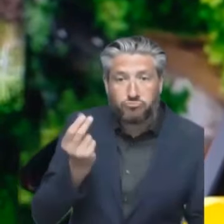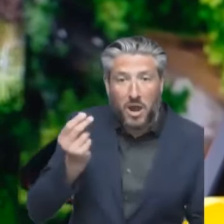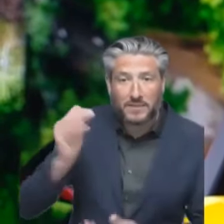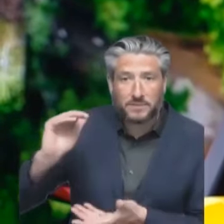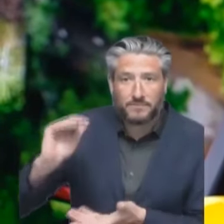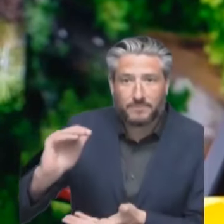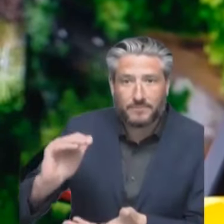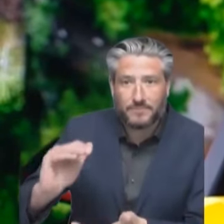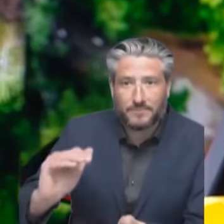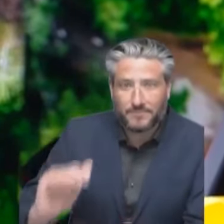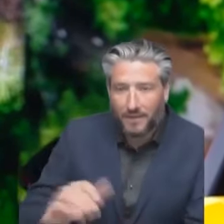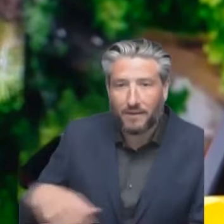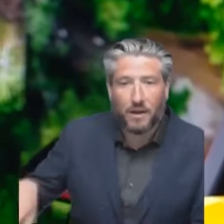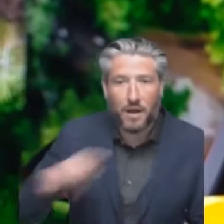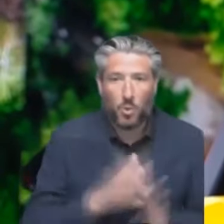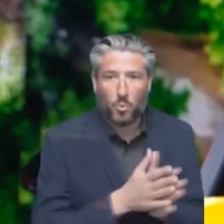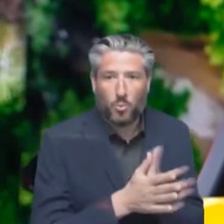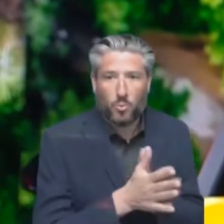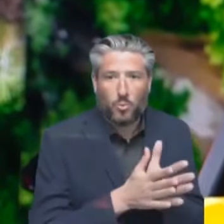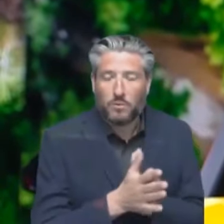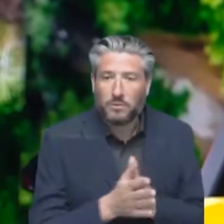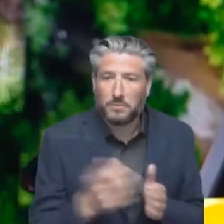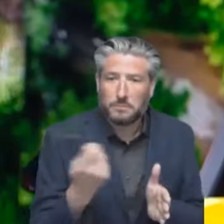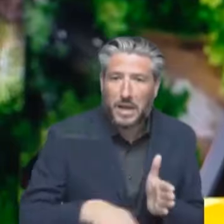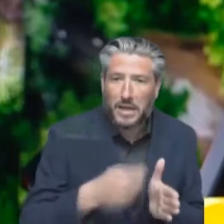I hope and I think that hydrogen vehicles,